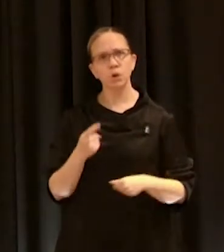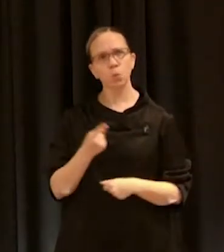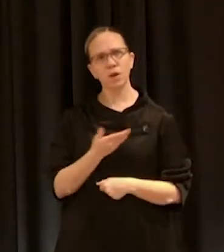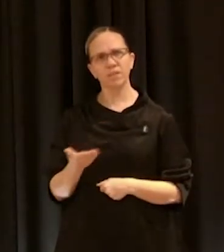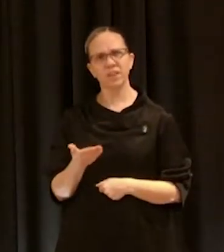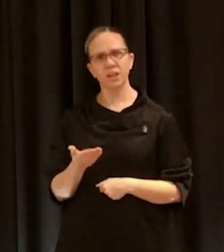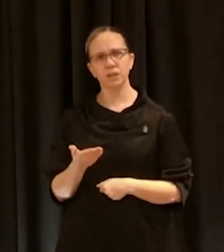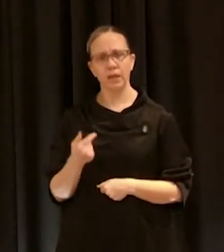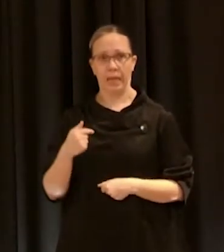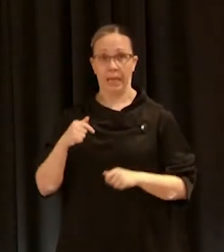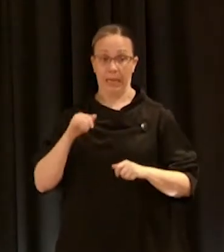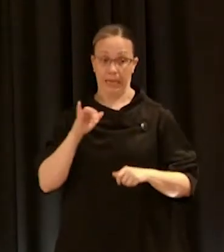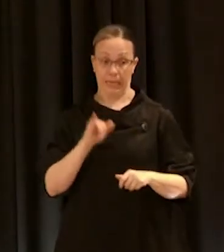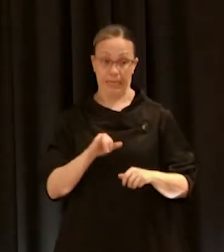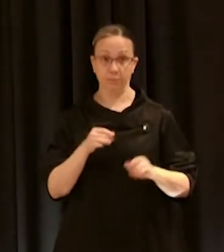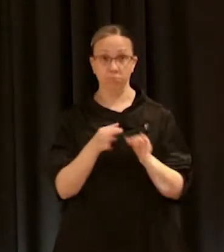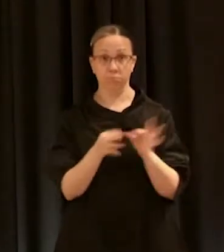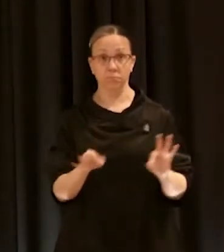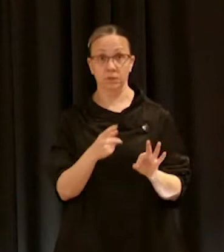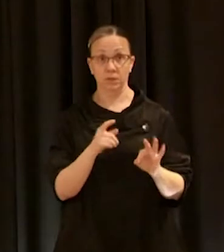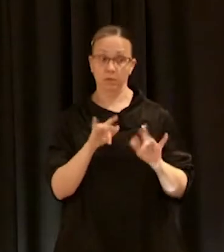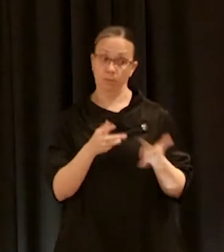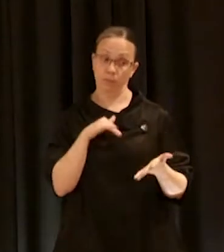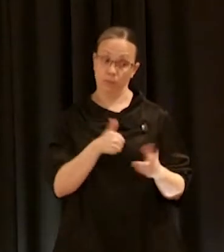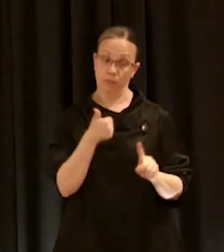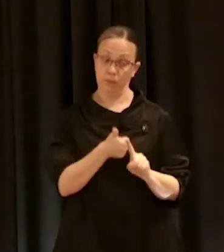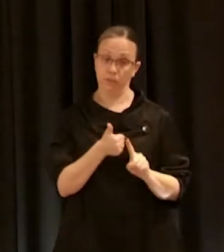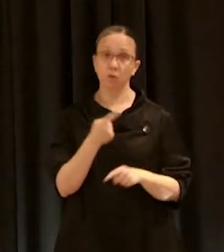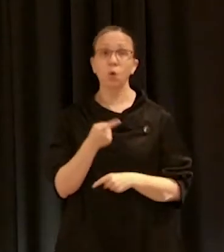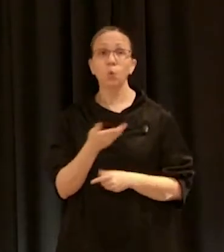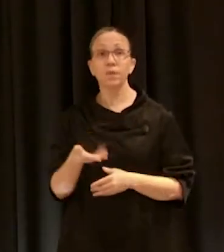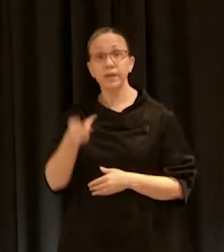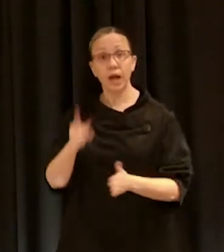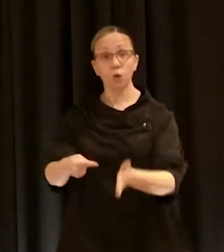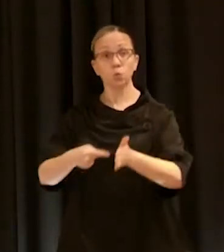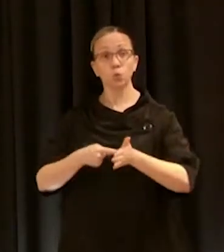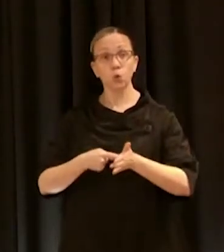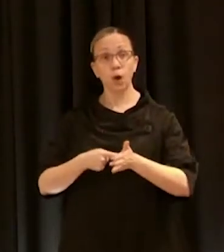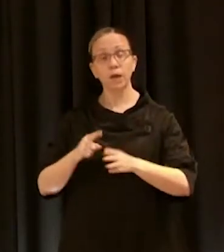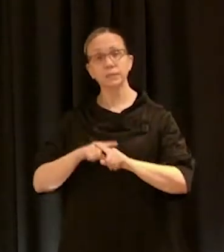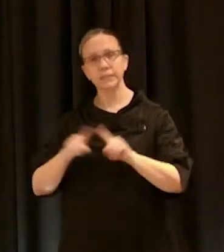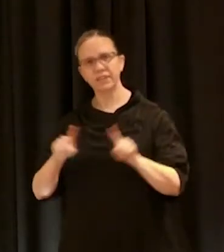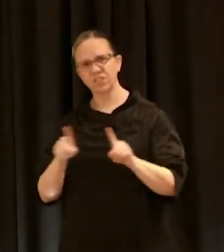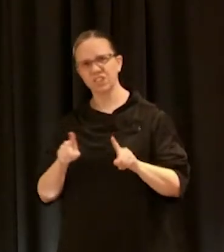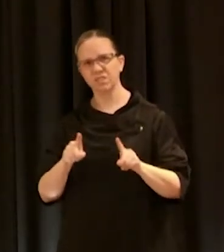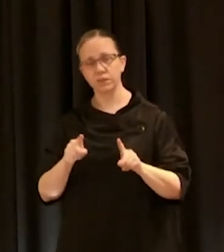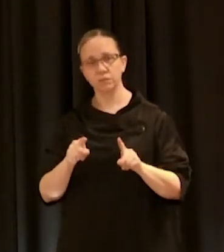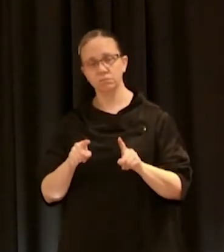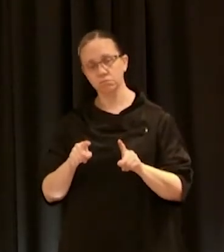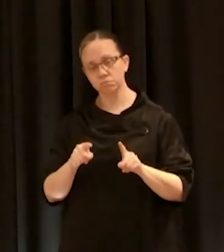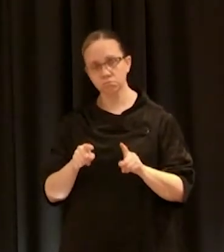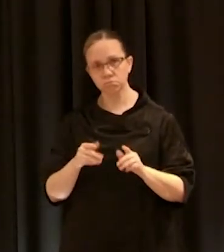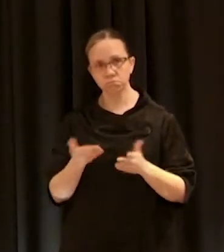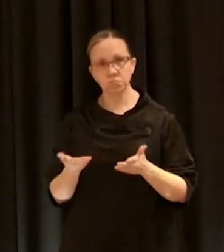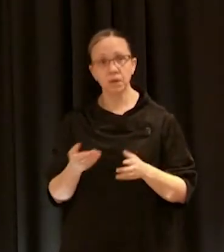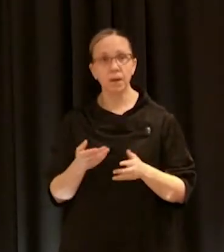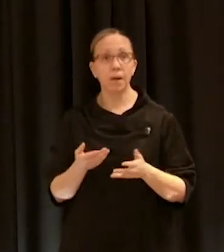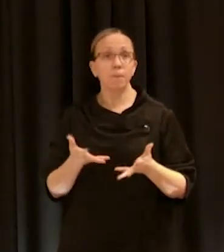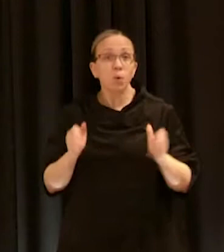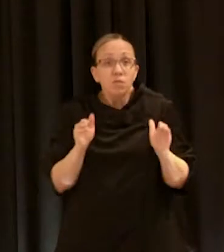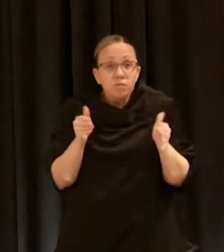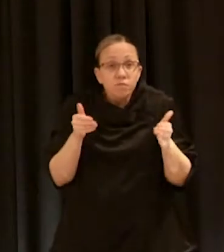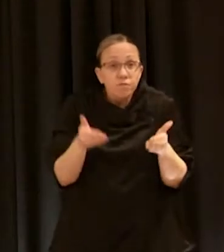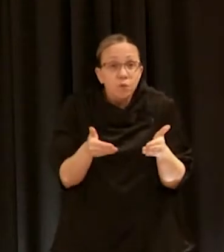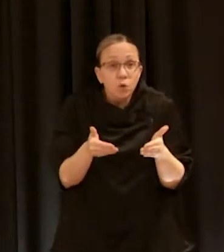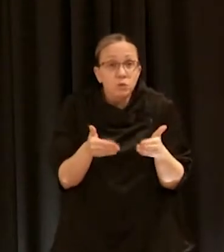thing. And that's a Bible study all in of itself, of the one thing that God requires in different settings, one thing. But what I want to